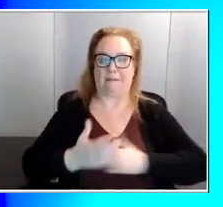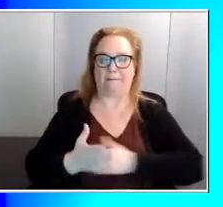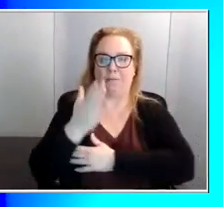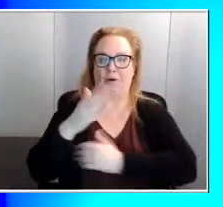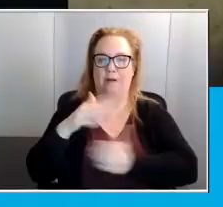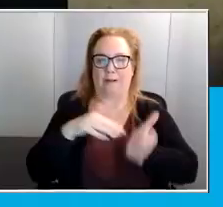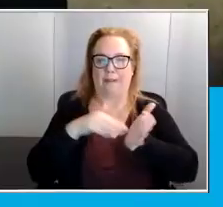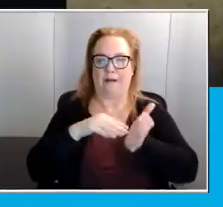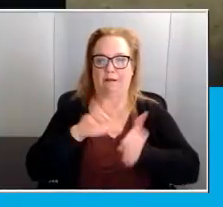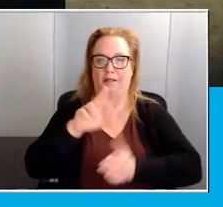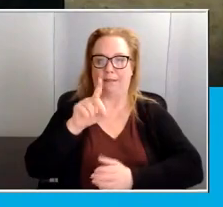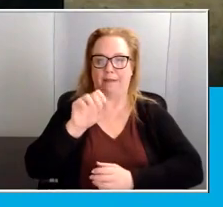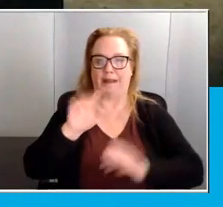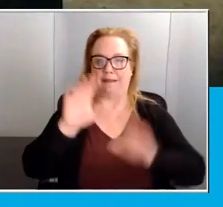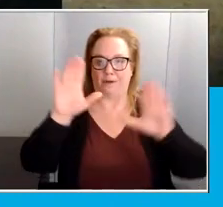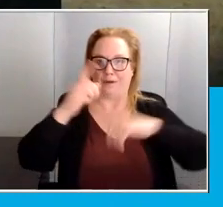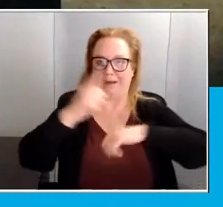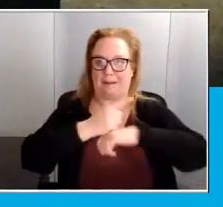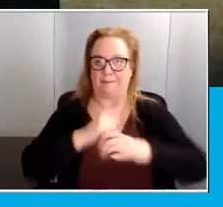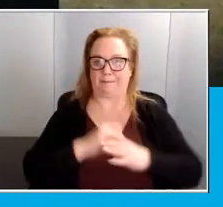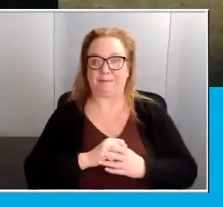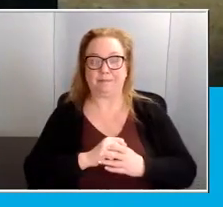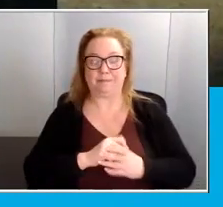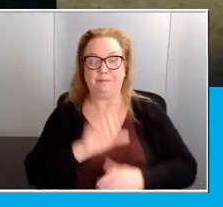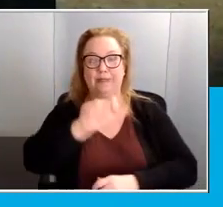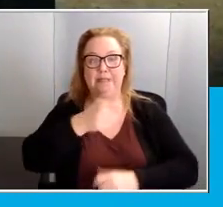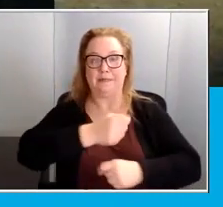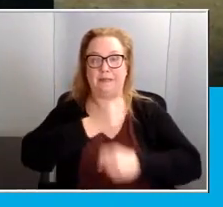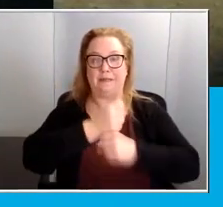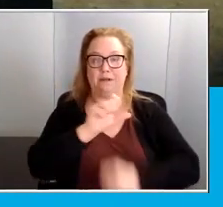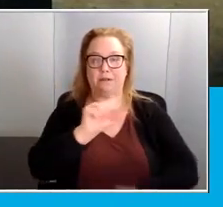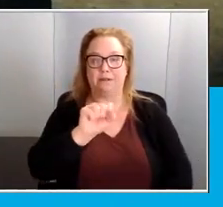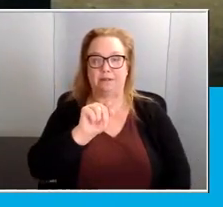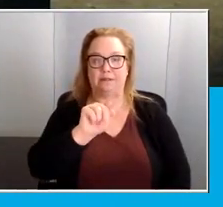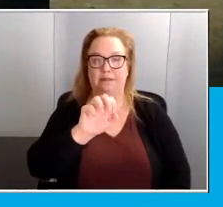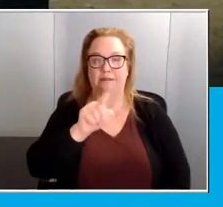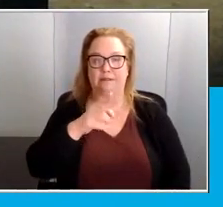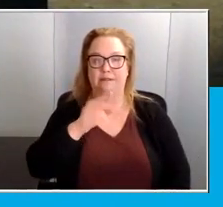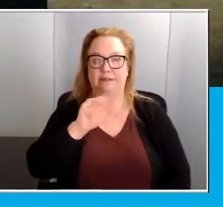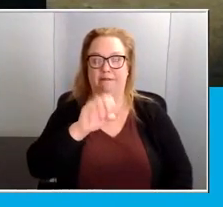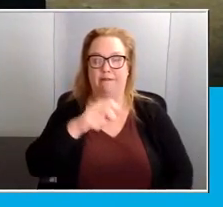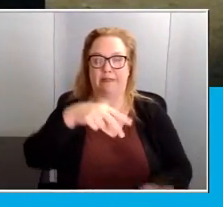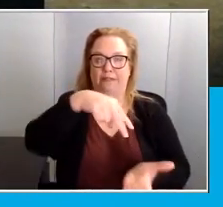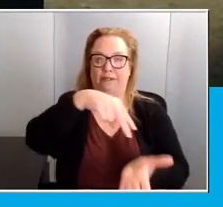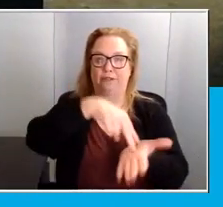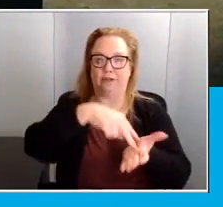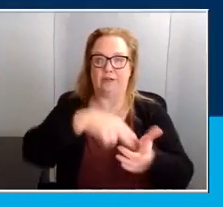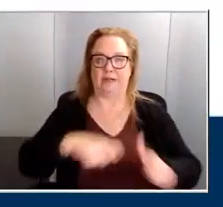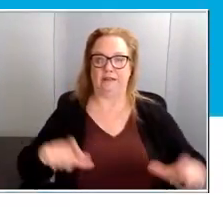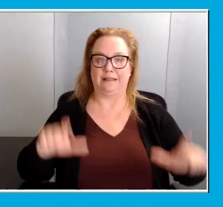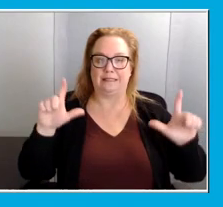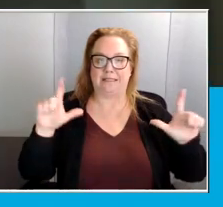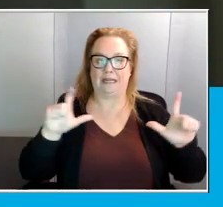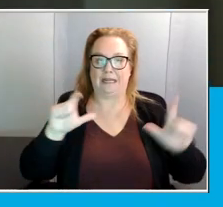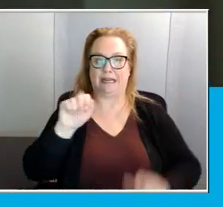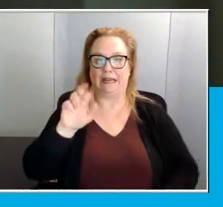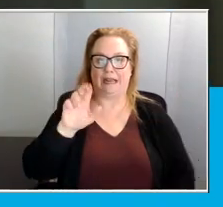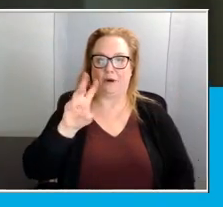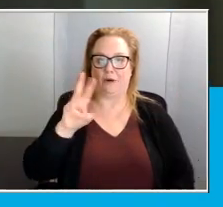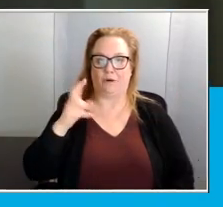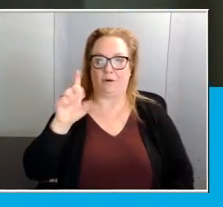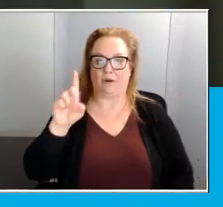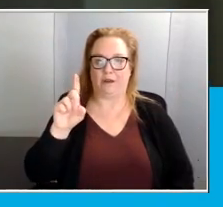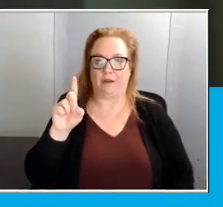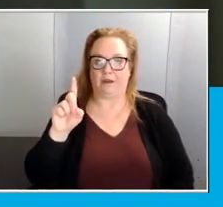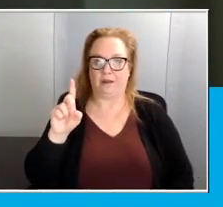then, have a great day. It's been 10 years since Stephanie Reynolds proudly stood and held this sign at Arrowhead. The fact that